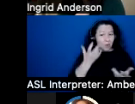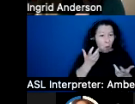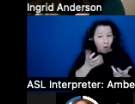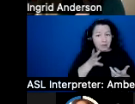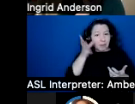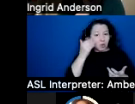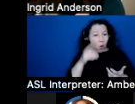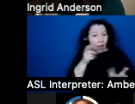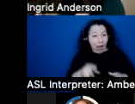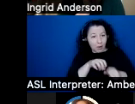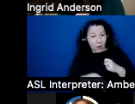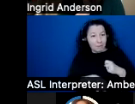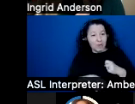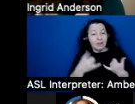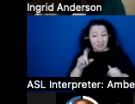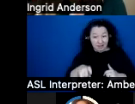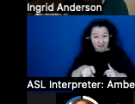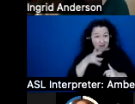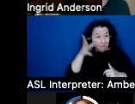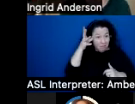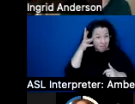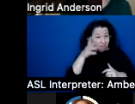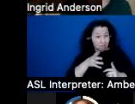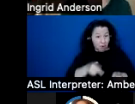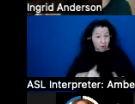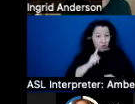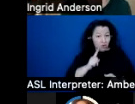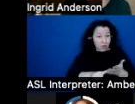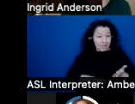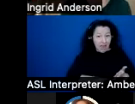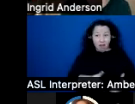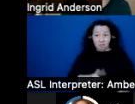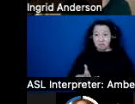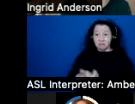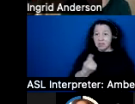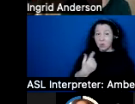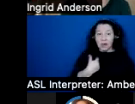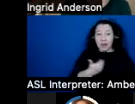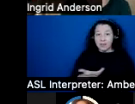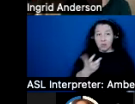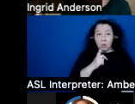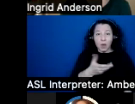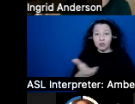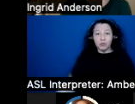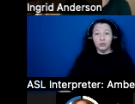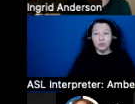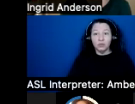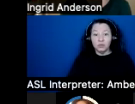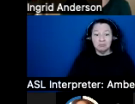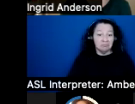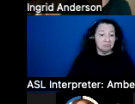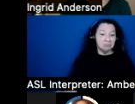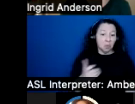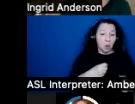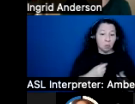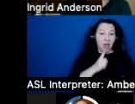parents' permission for the exam? Does anyone have anything they'd like to answer? Drop as an answer to Becky,